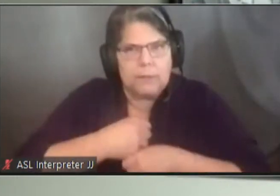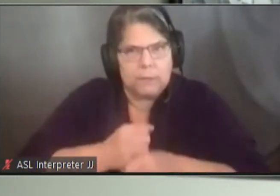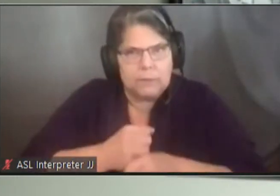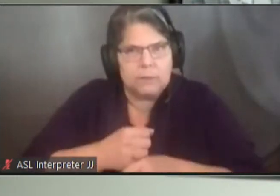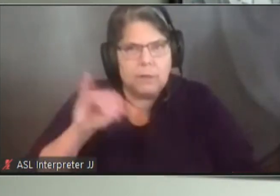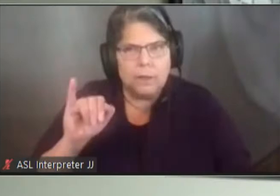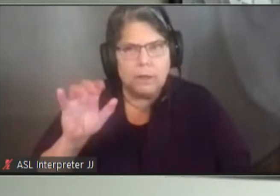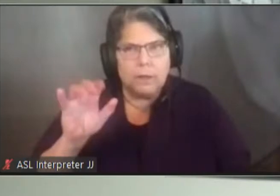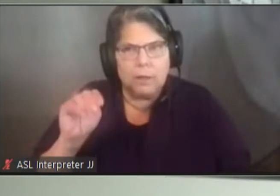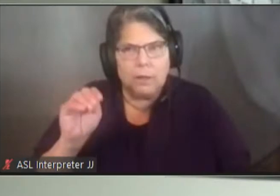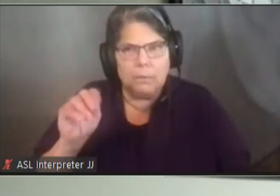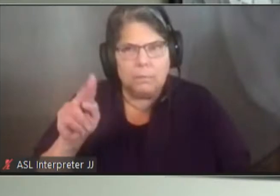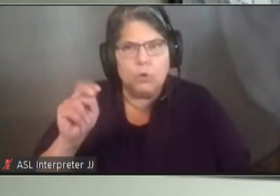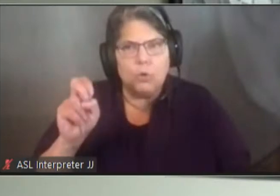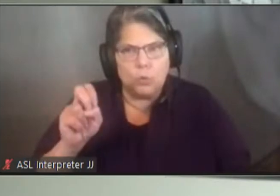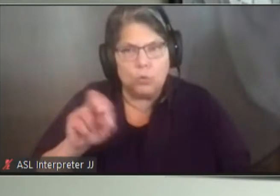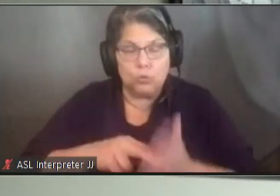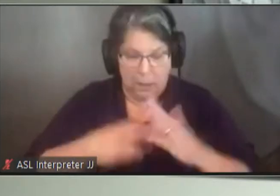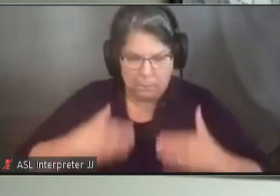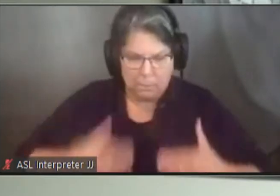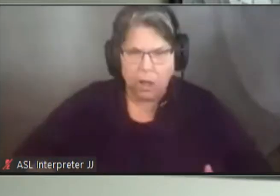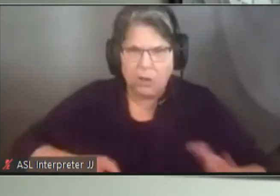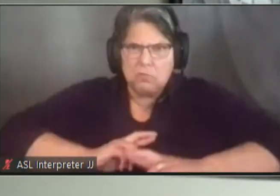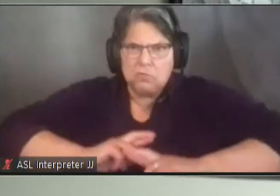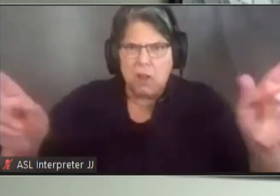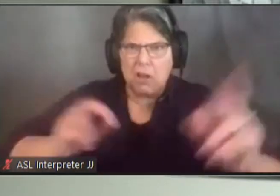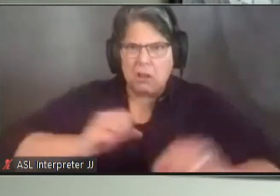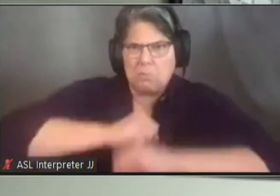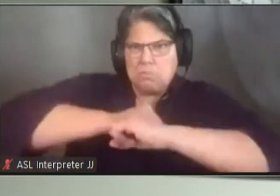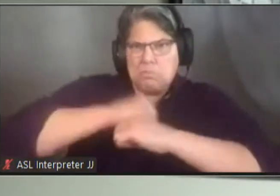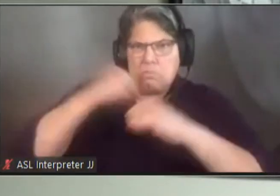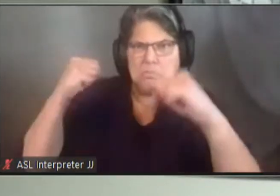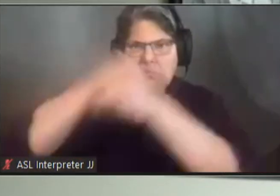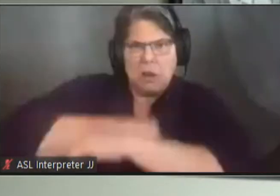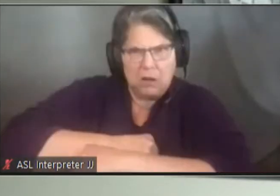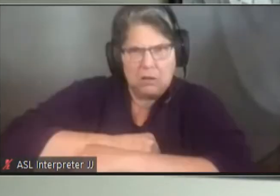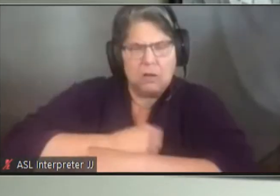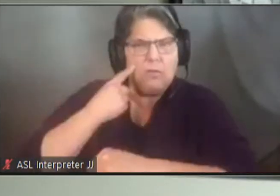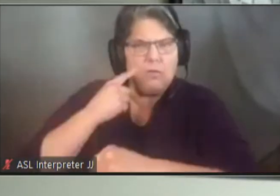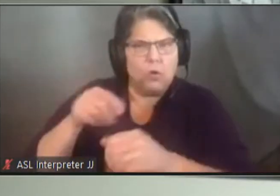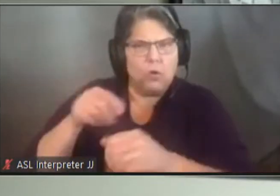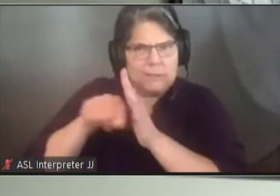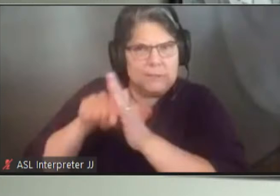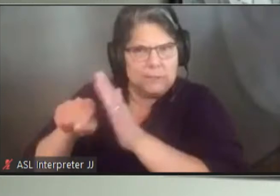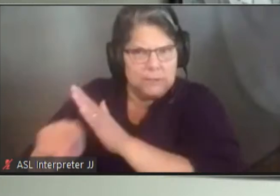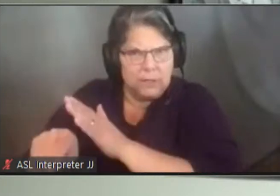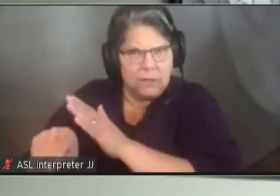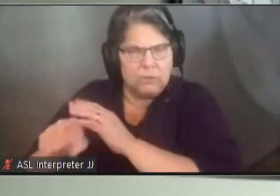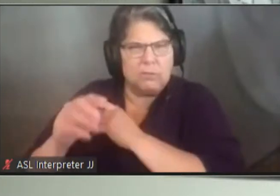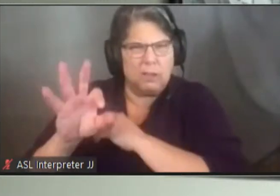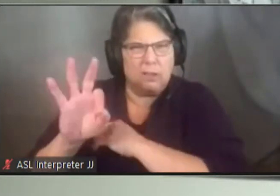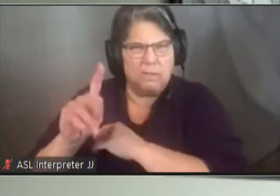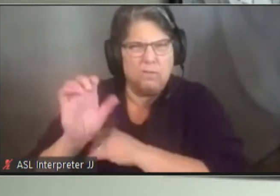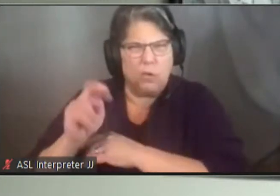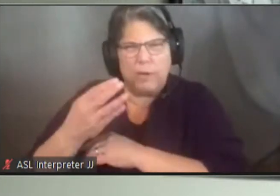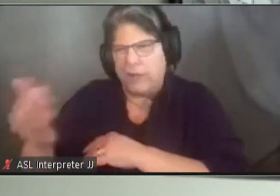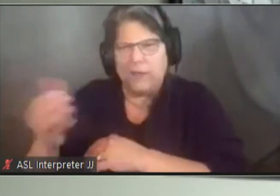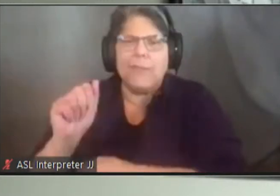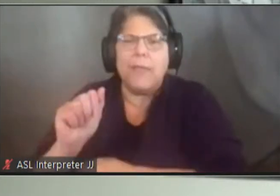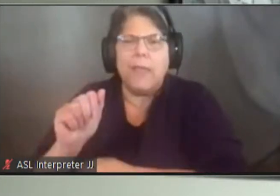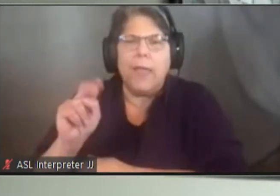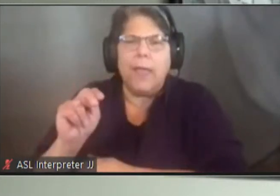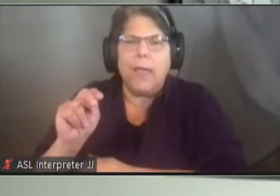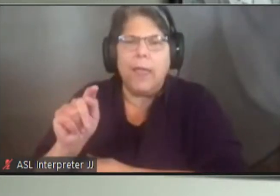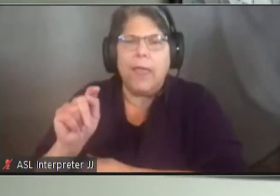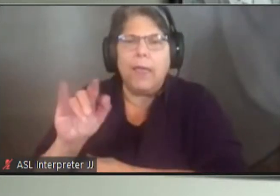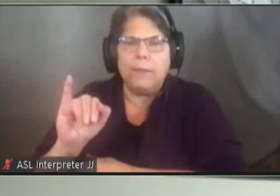more prepared to send out a bigger army to get those foreign substances we call antigens. And so that's probably